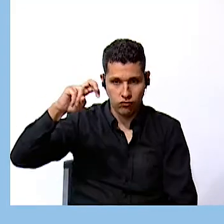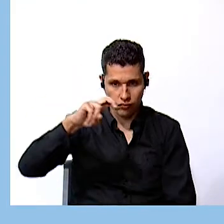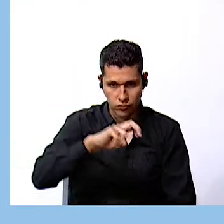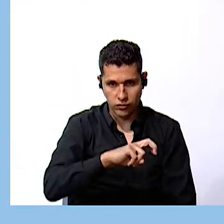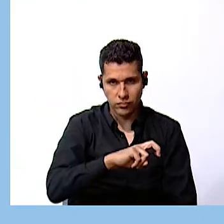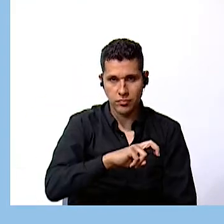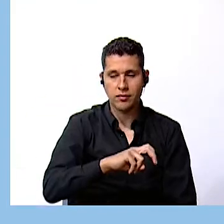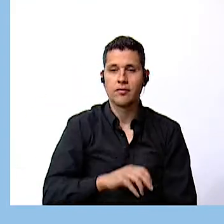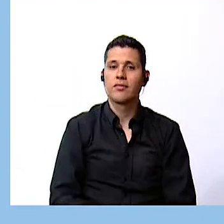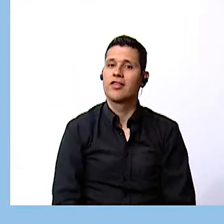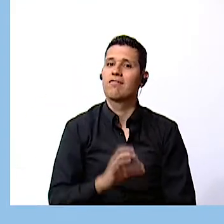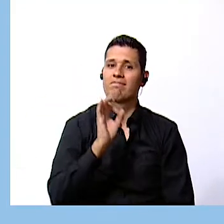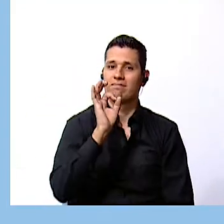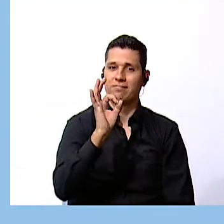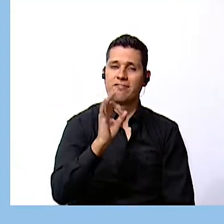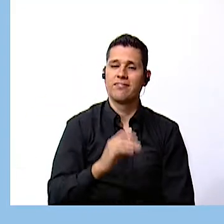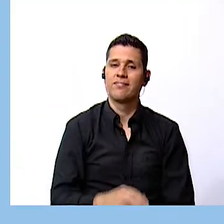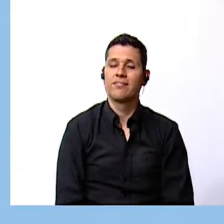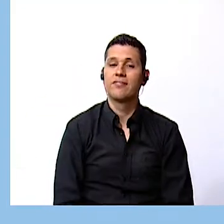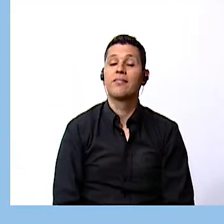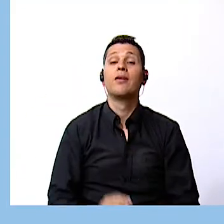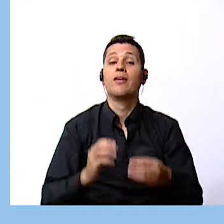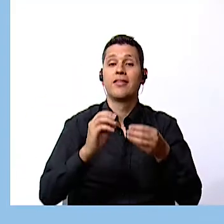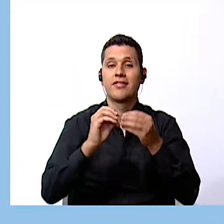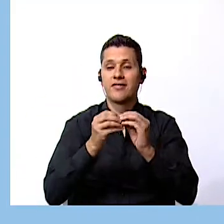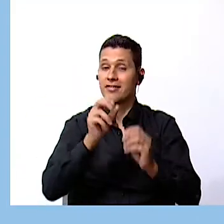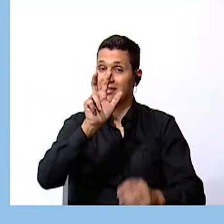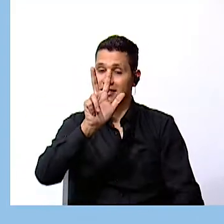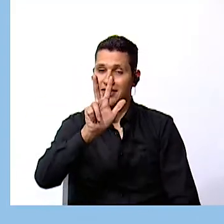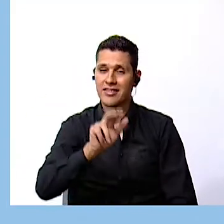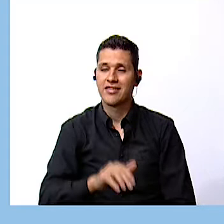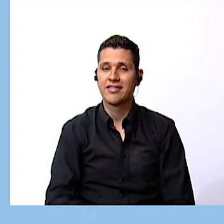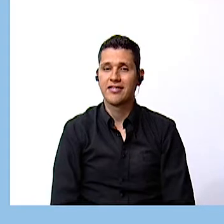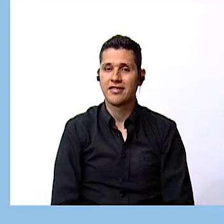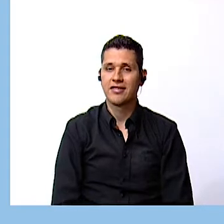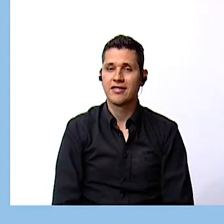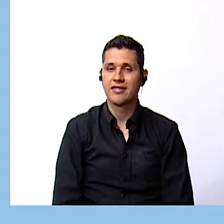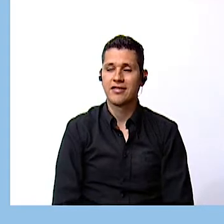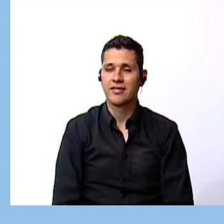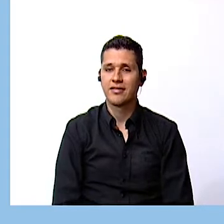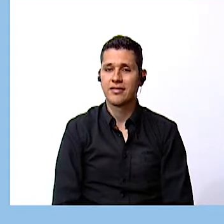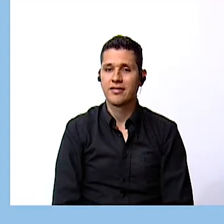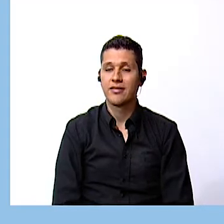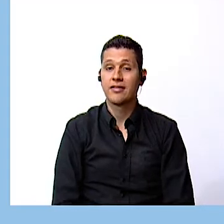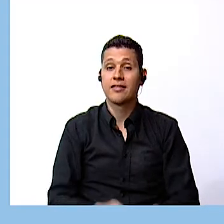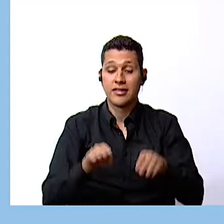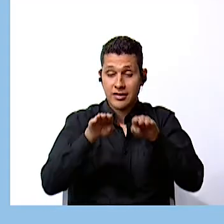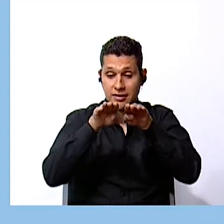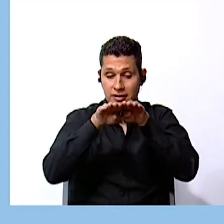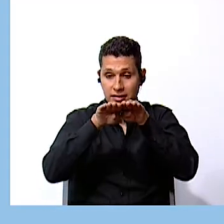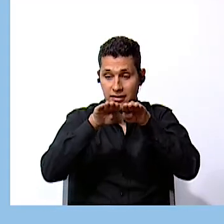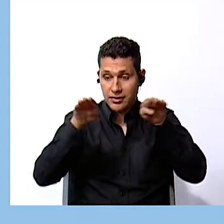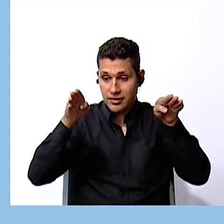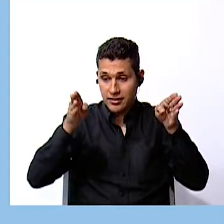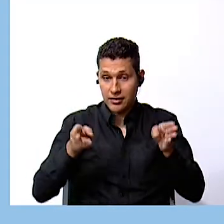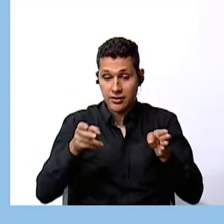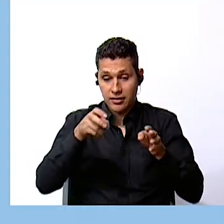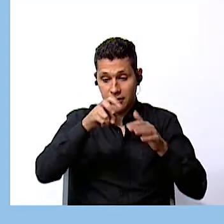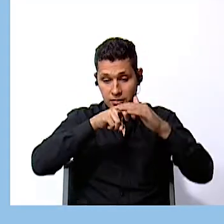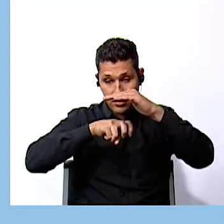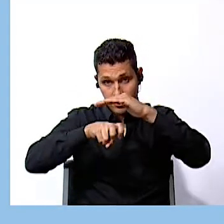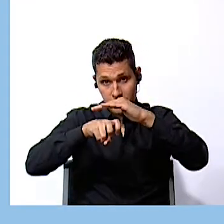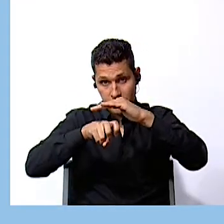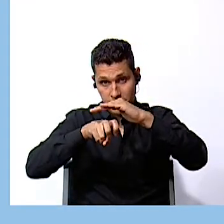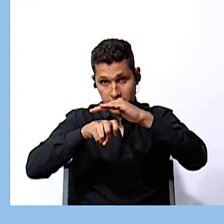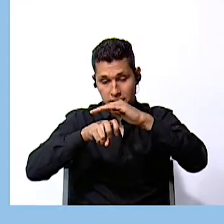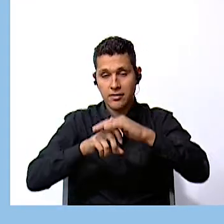escaleras. Good. Number 3. Get under a table or desk. El de estar